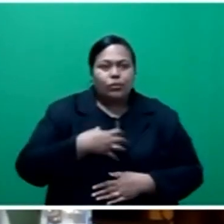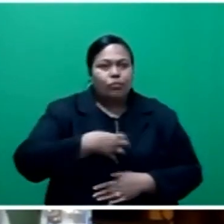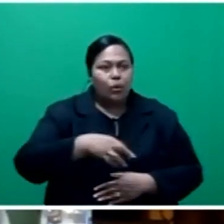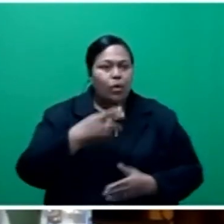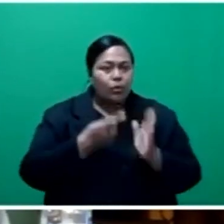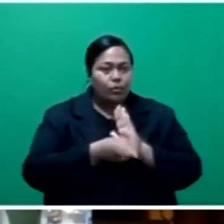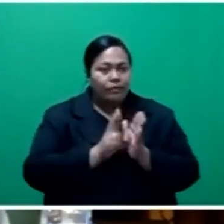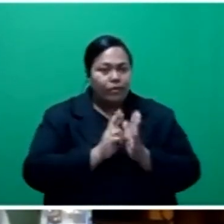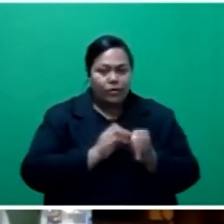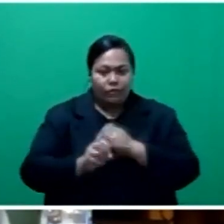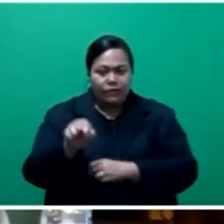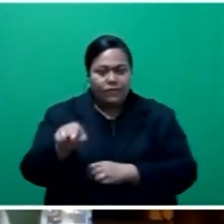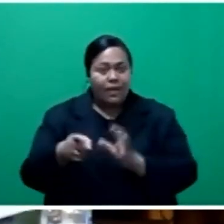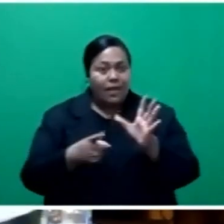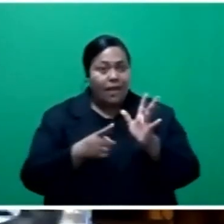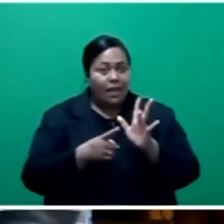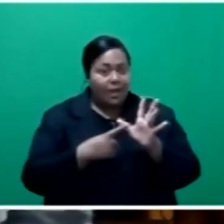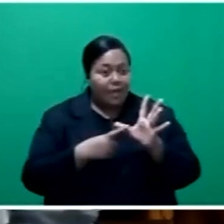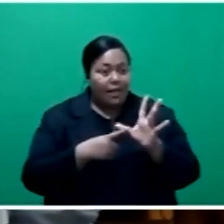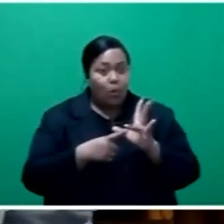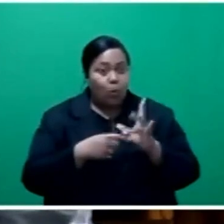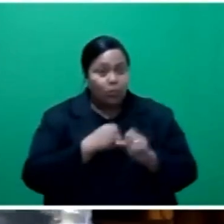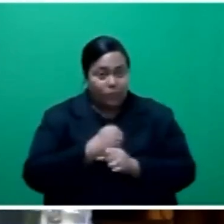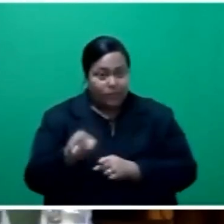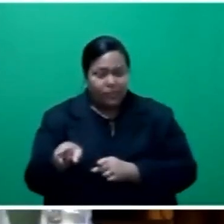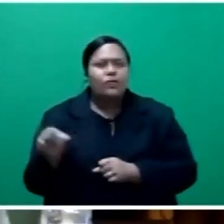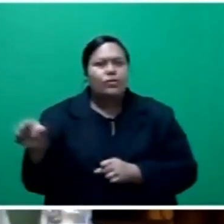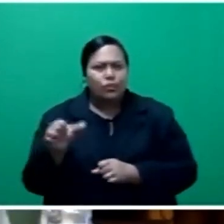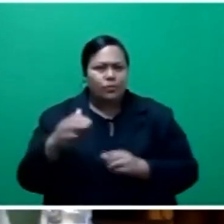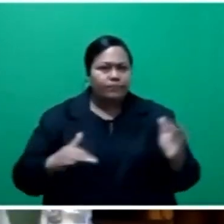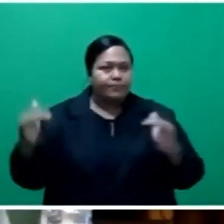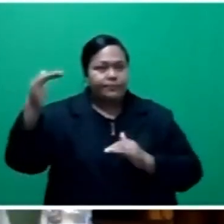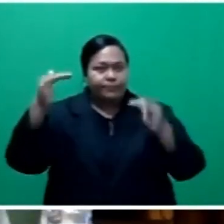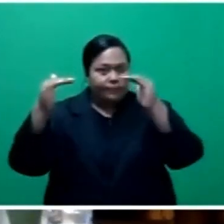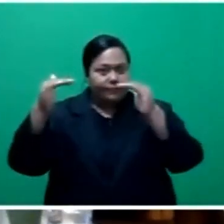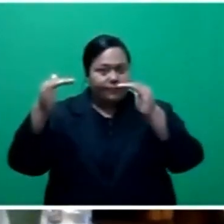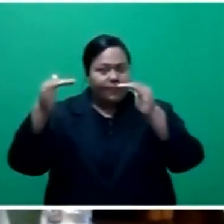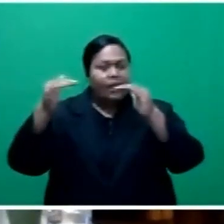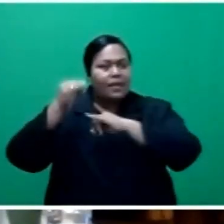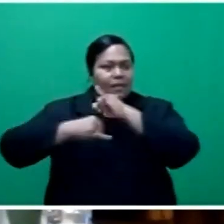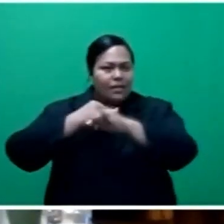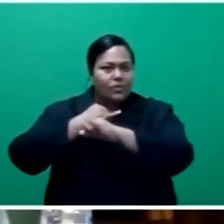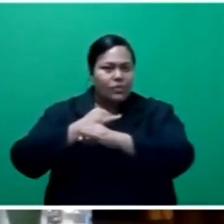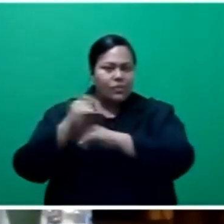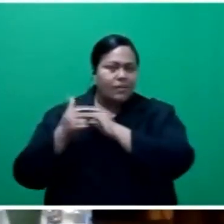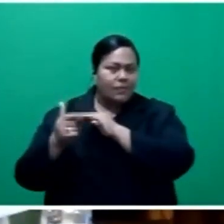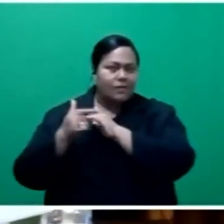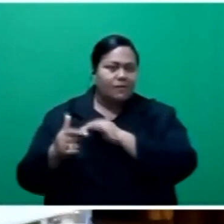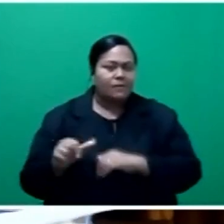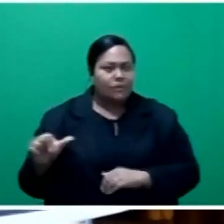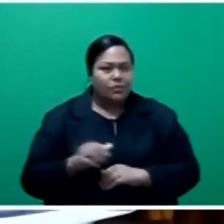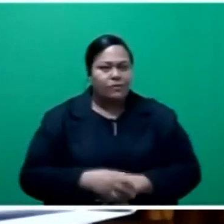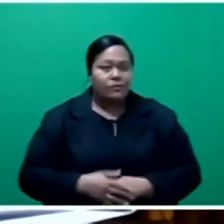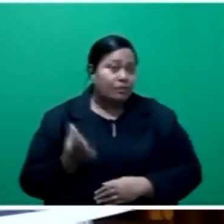Auditor General in the future, which allow the office to be on par with international auditing standards. In other words, it was not on par. The Office of